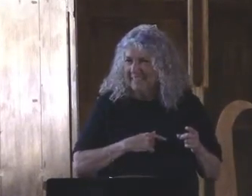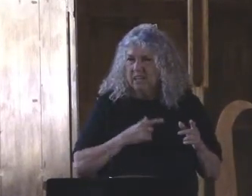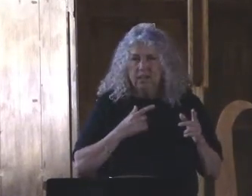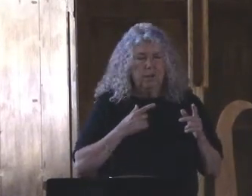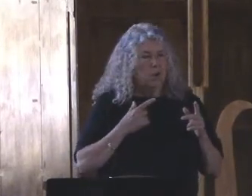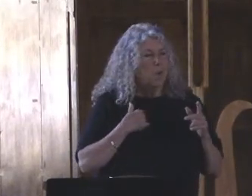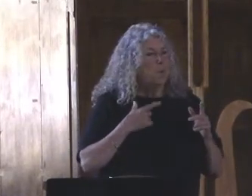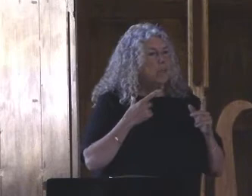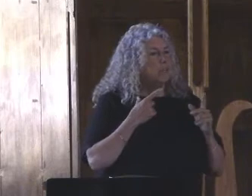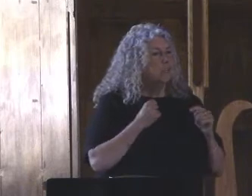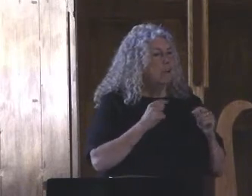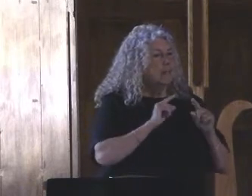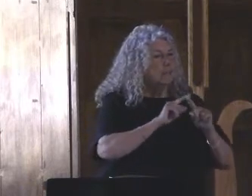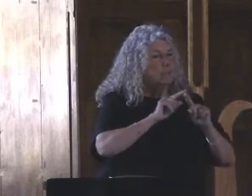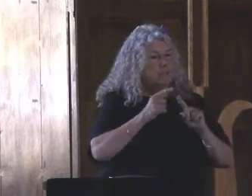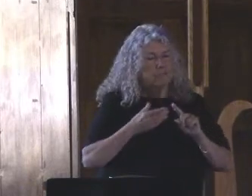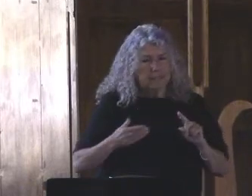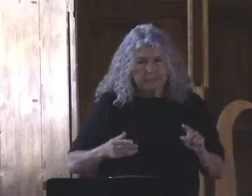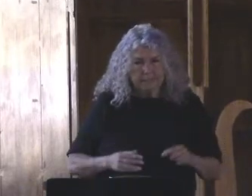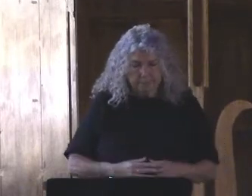very unpromising places.